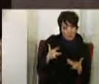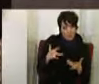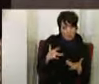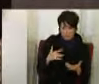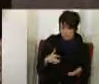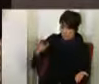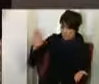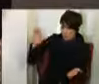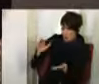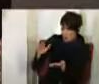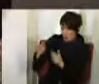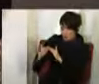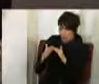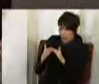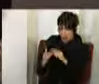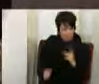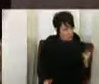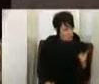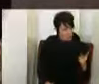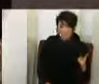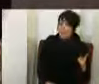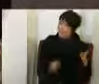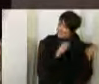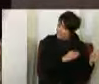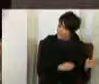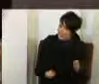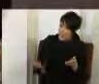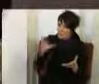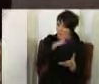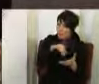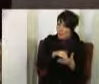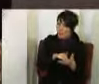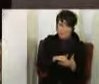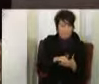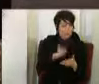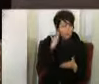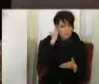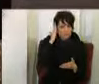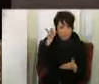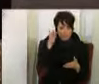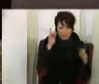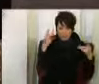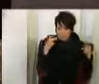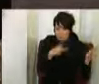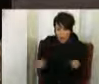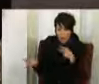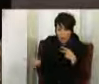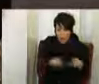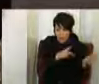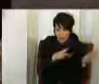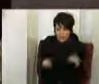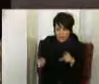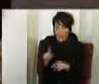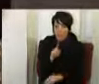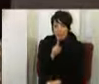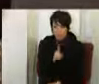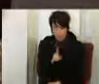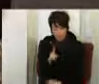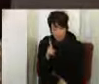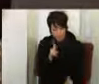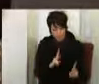Here we are, Mary and Joseph are going to get married. There's a big party going on. And there would have been some investiture from the people